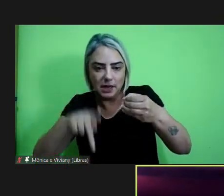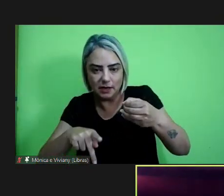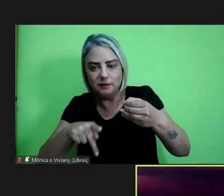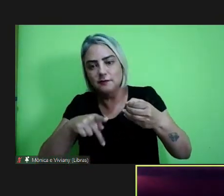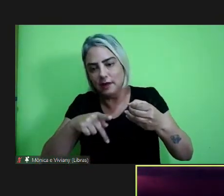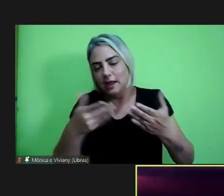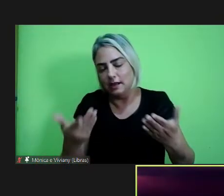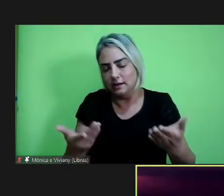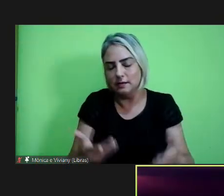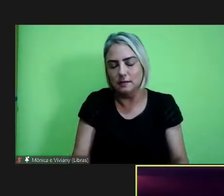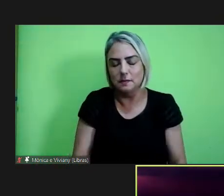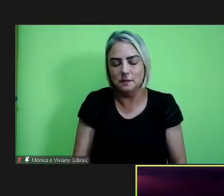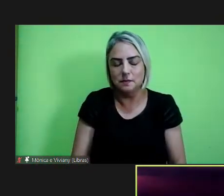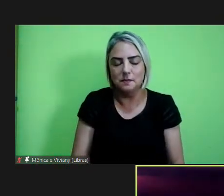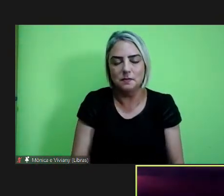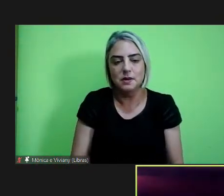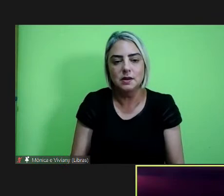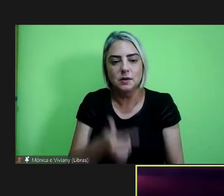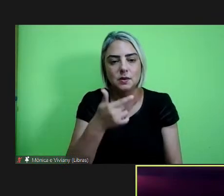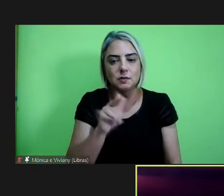And the other part of the question?